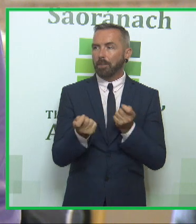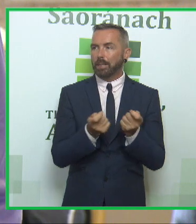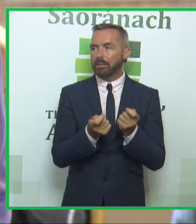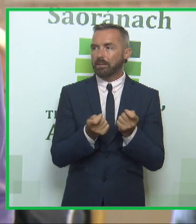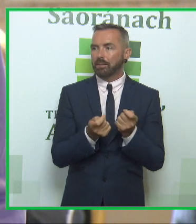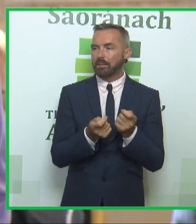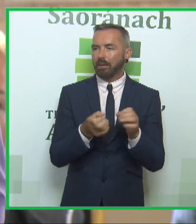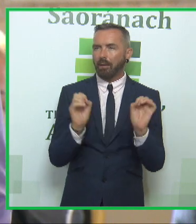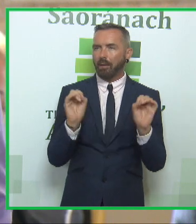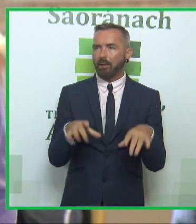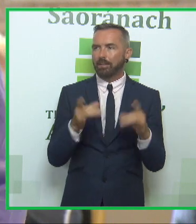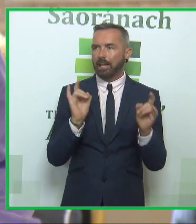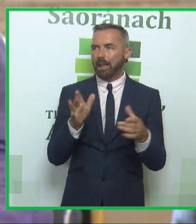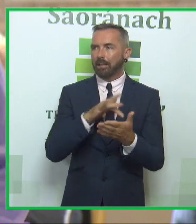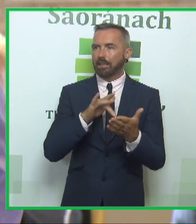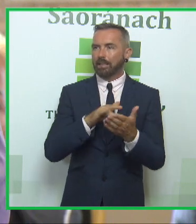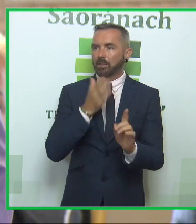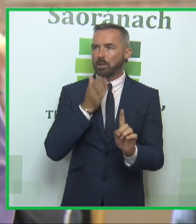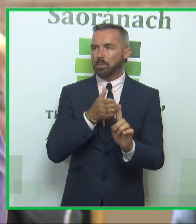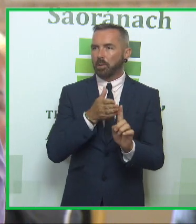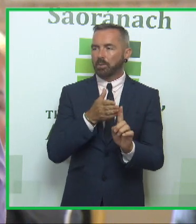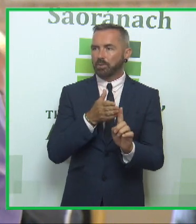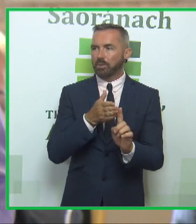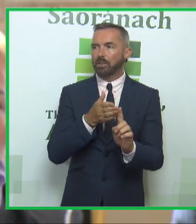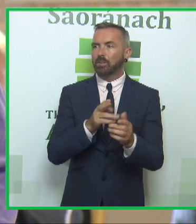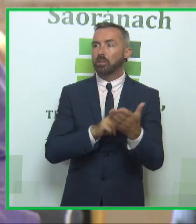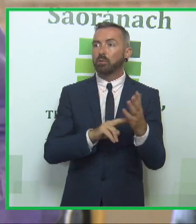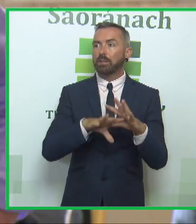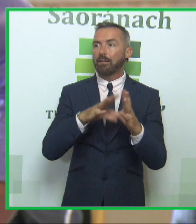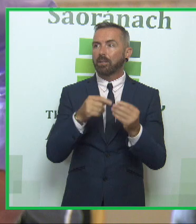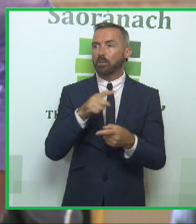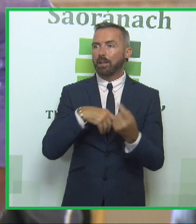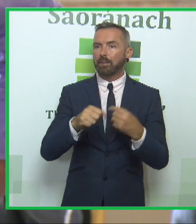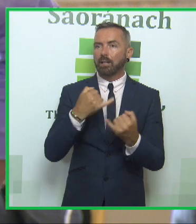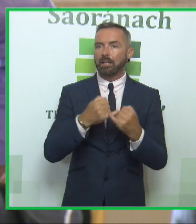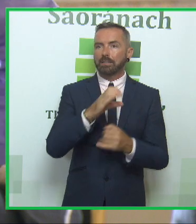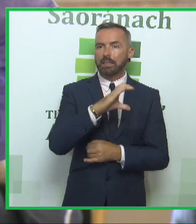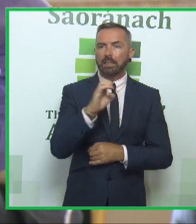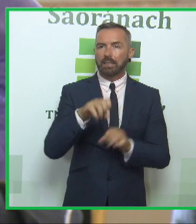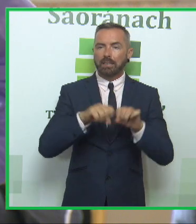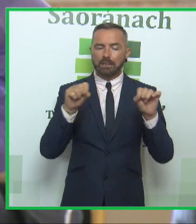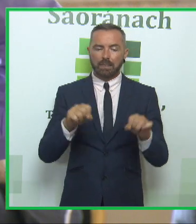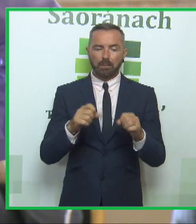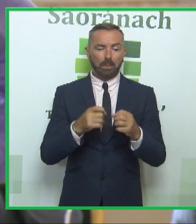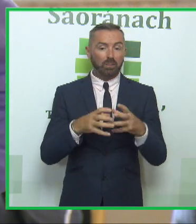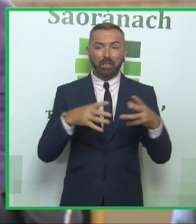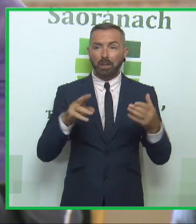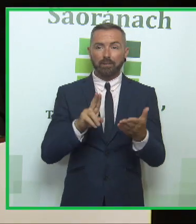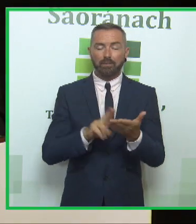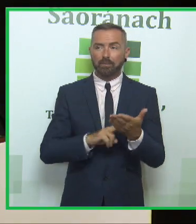obviously a health-centred approach, and use all the schemes that we have. For example, there's CE schemes that work, and just expand these for